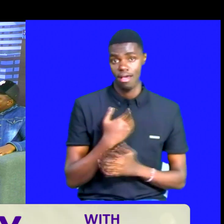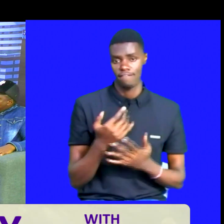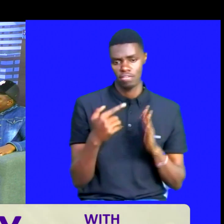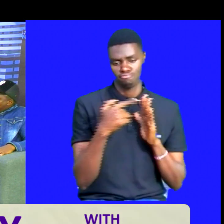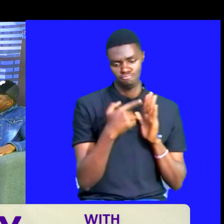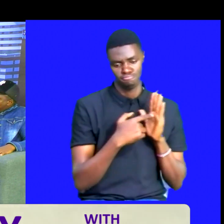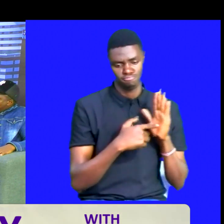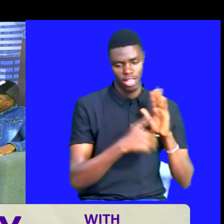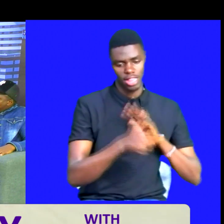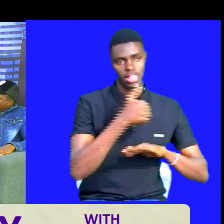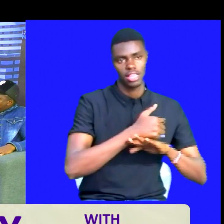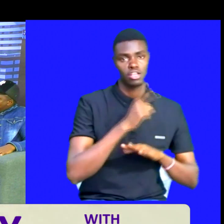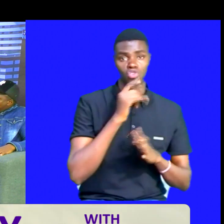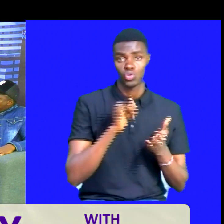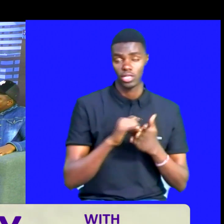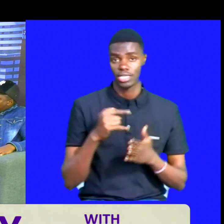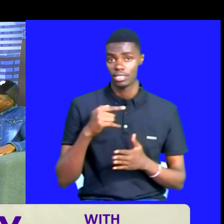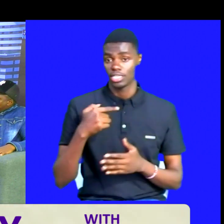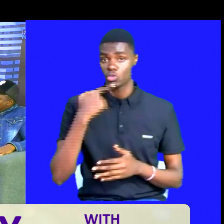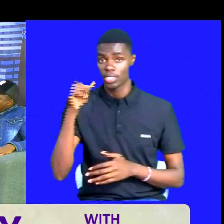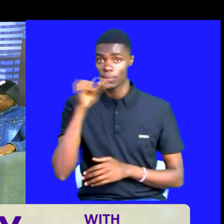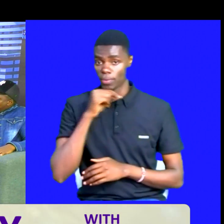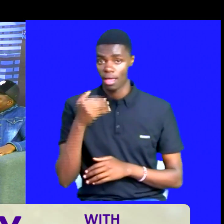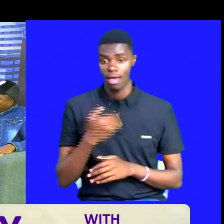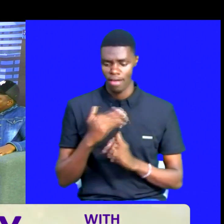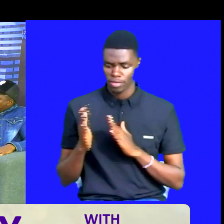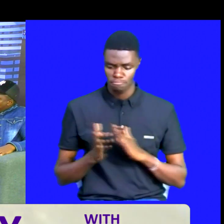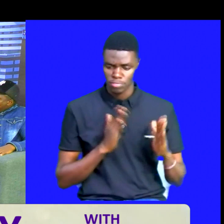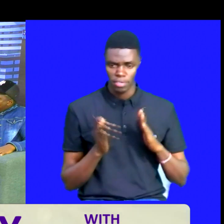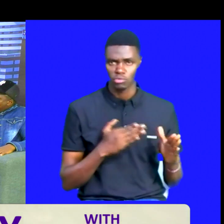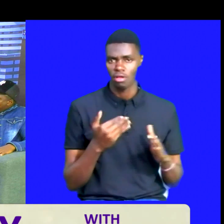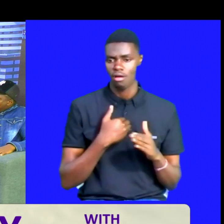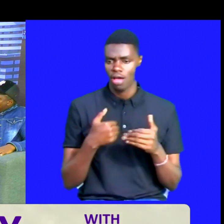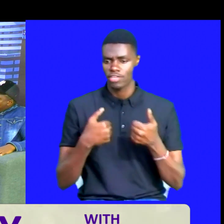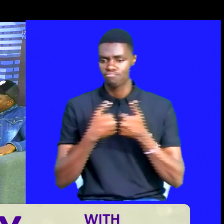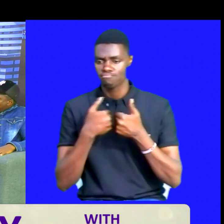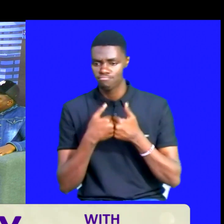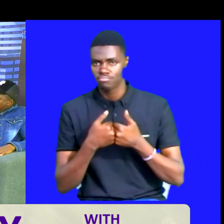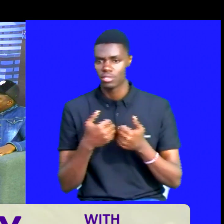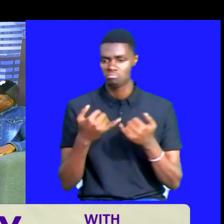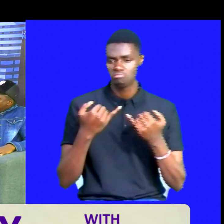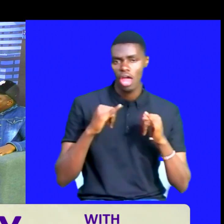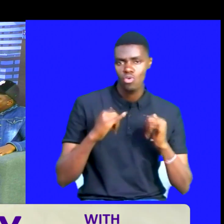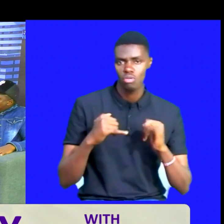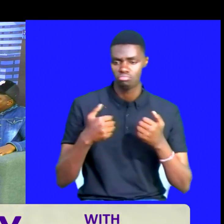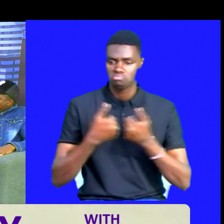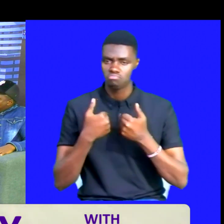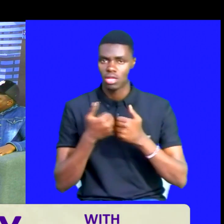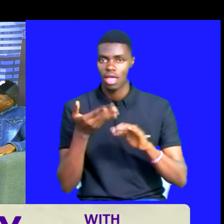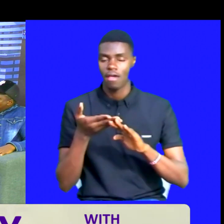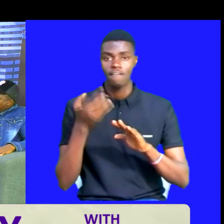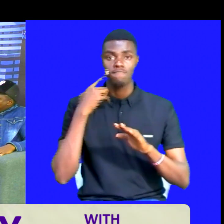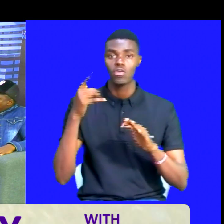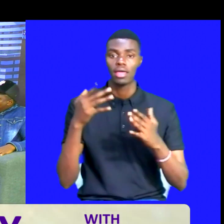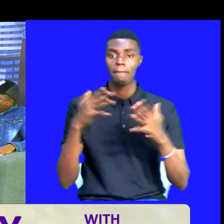leagues set up, so that, you know, just like you mentioned earlier, having these preparations, these games, these, you know, the trial games before, you know, for the